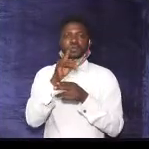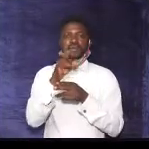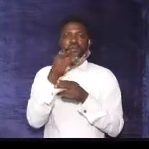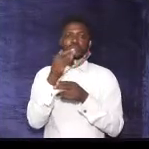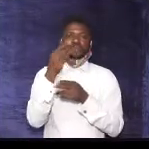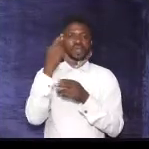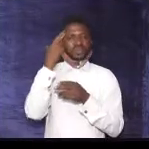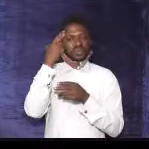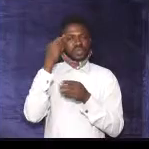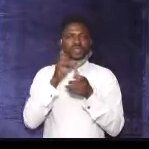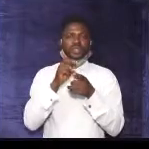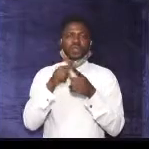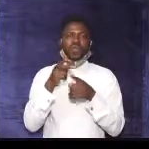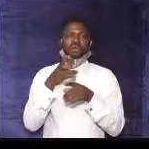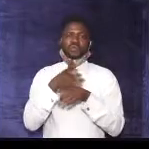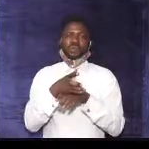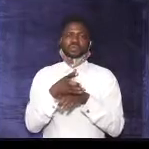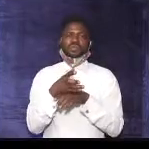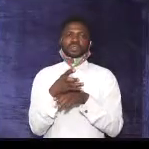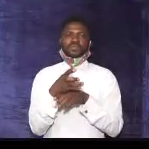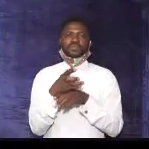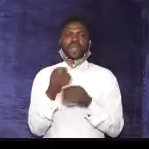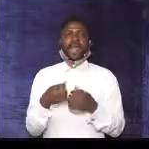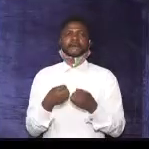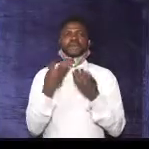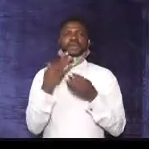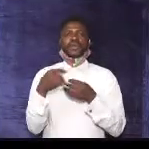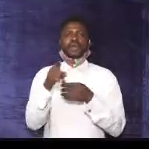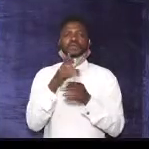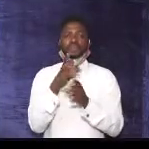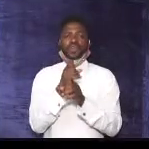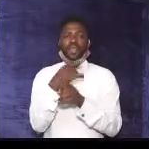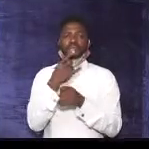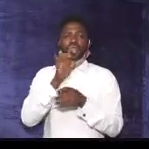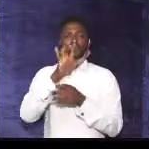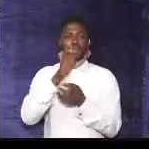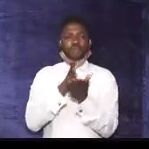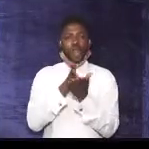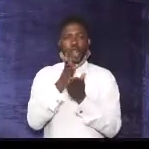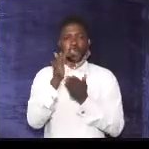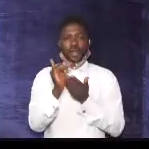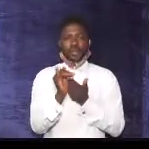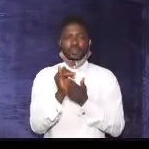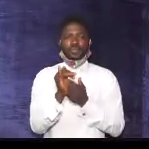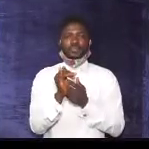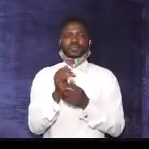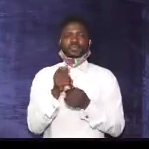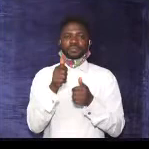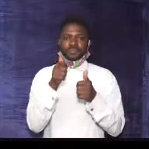Adverbial clause of reason or cause. How many of you got the 5 correctly?